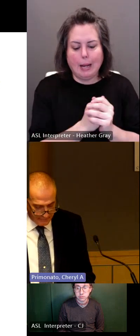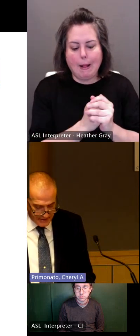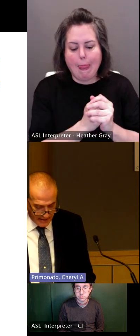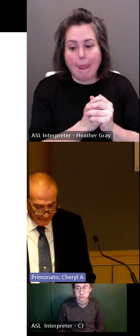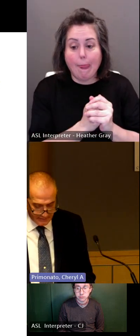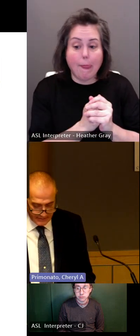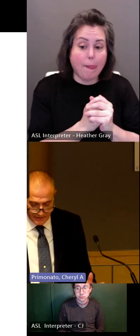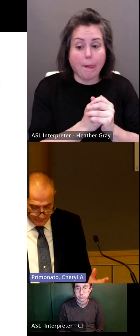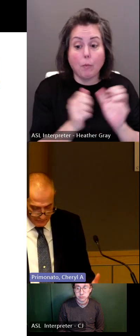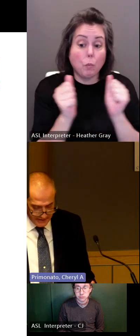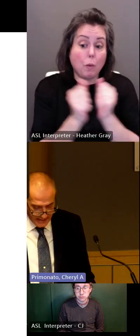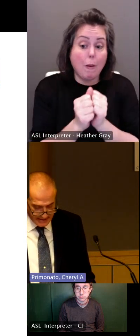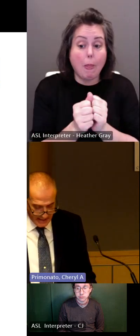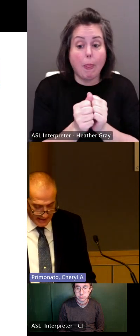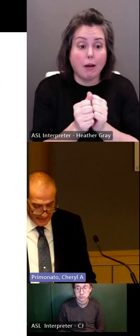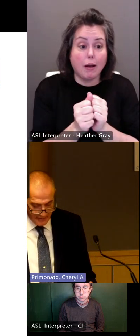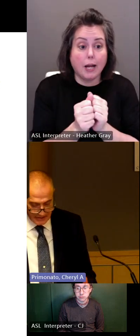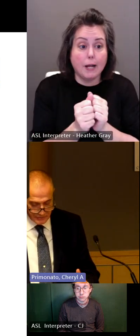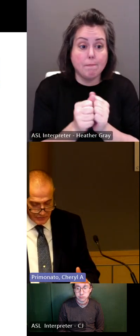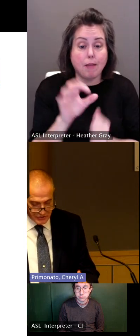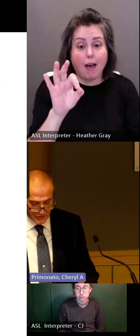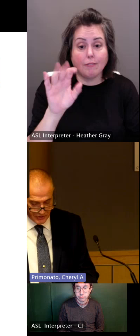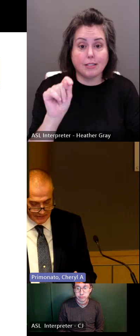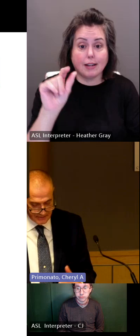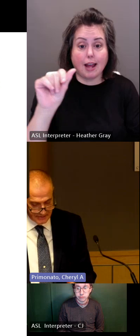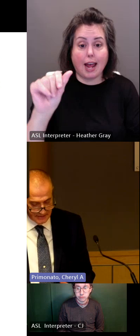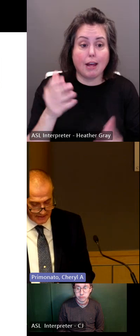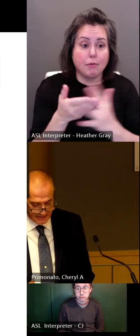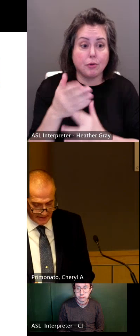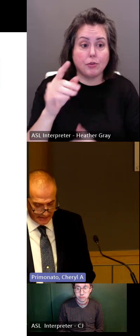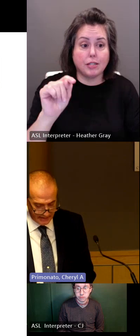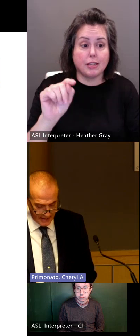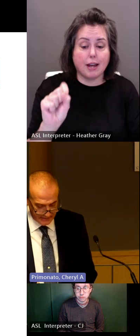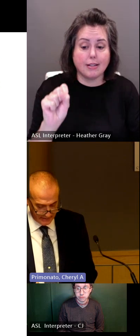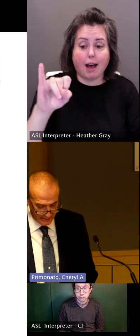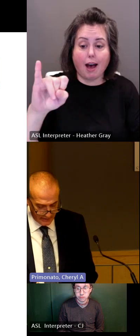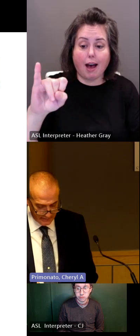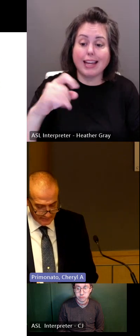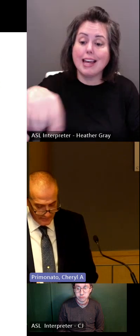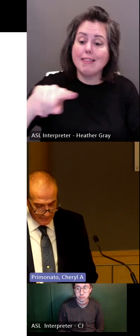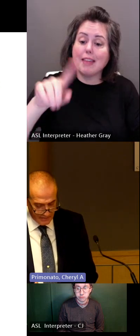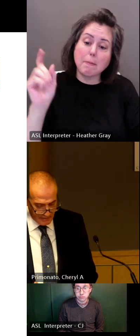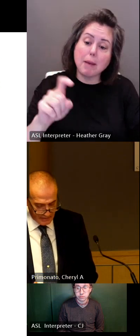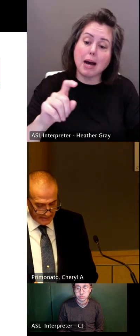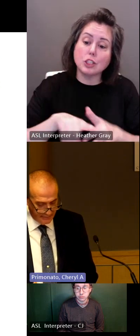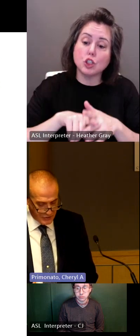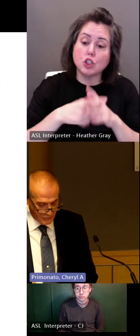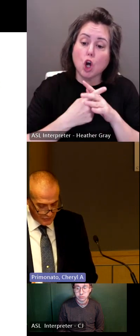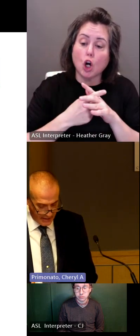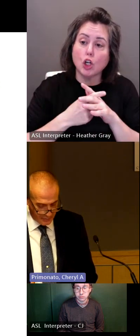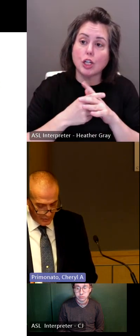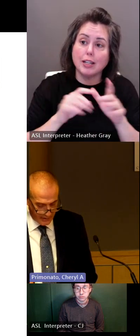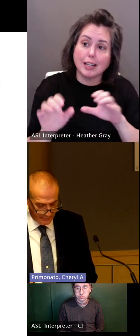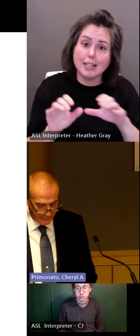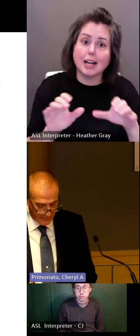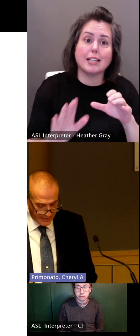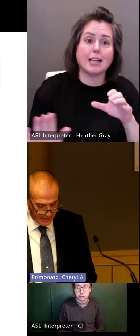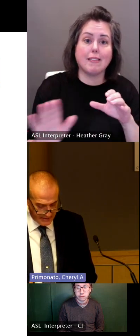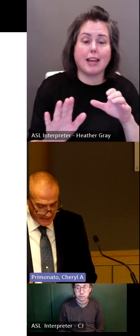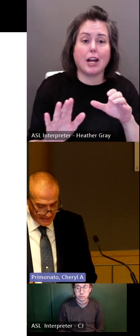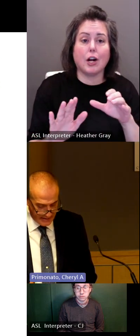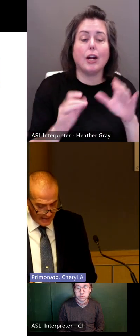with the FTA through TSI to start conducting their individual training